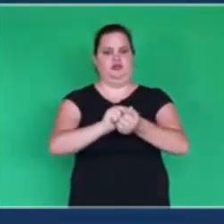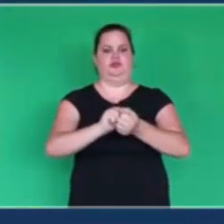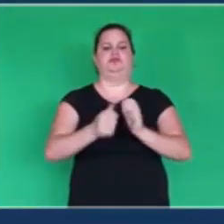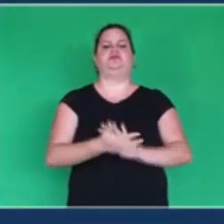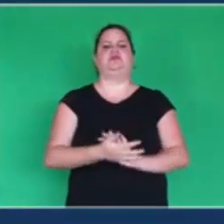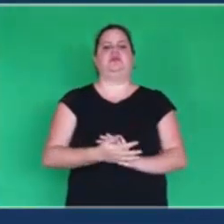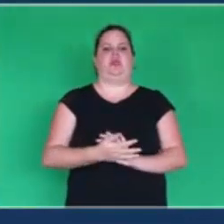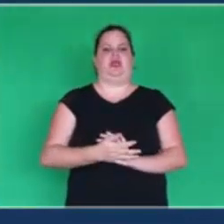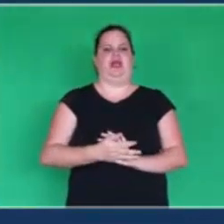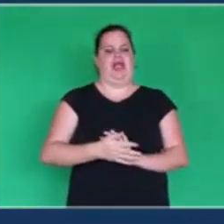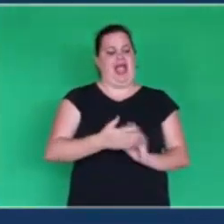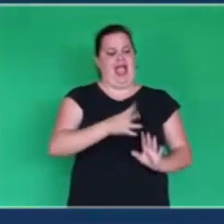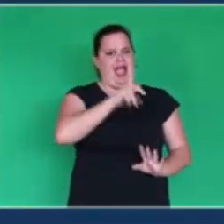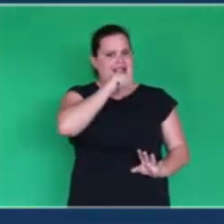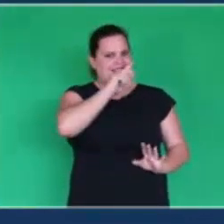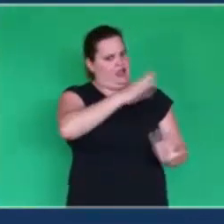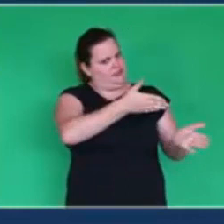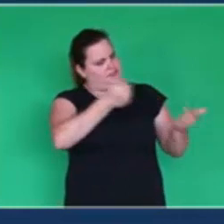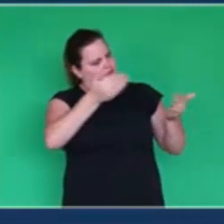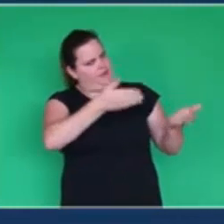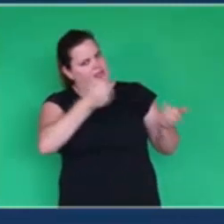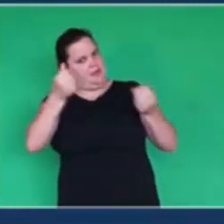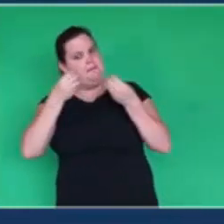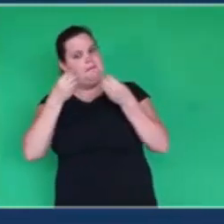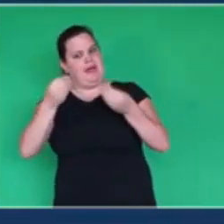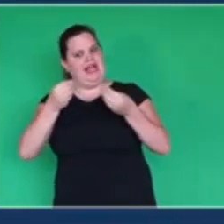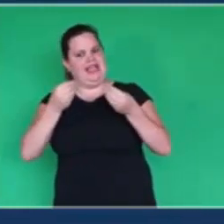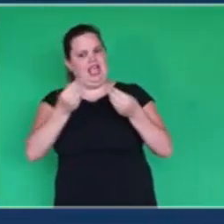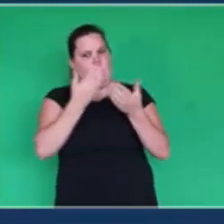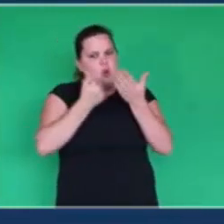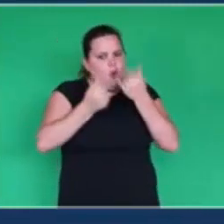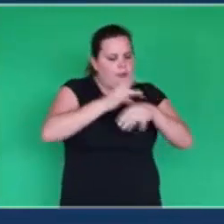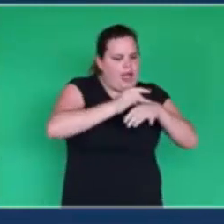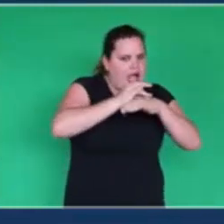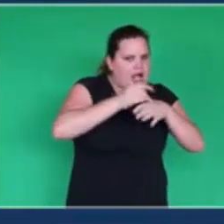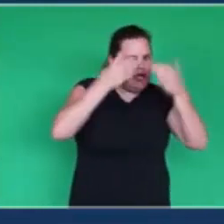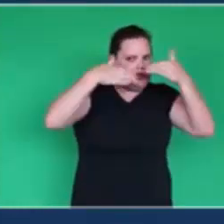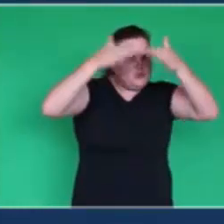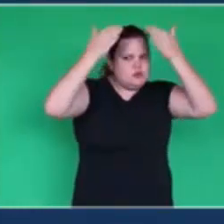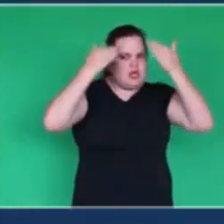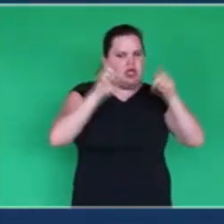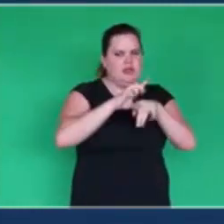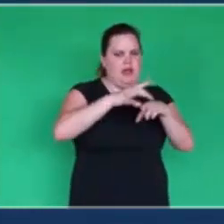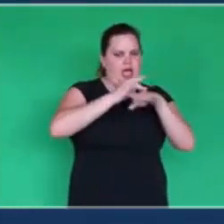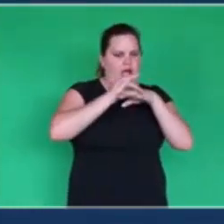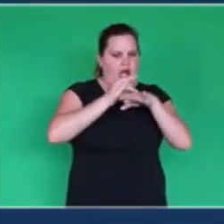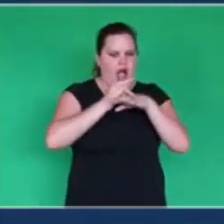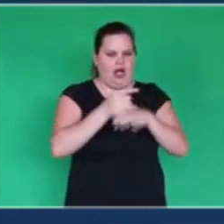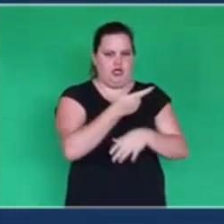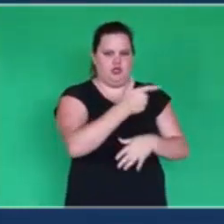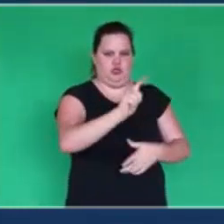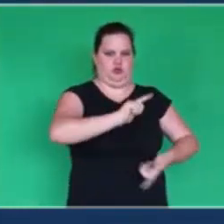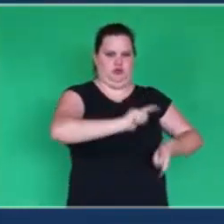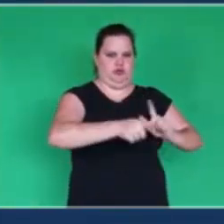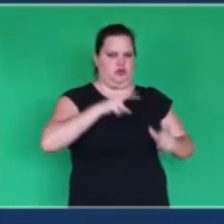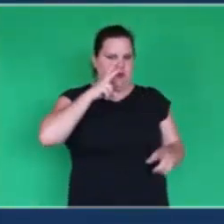them, and the flesh of all people, free and slave, both small and great. So